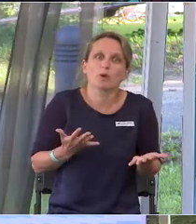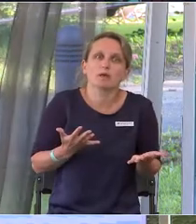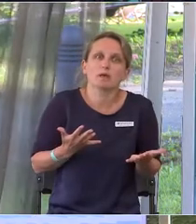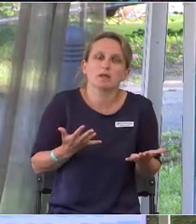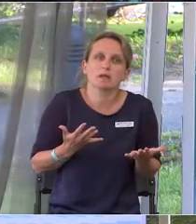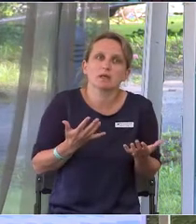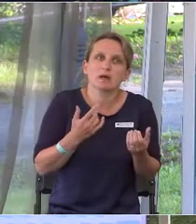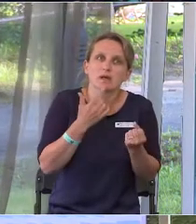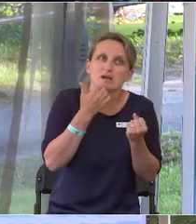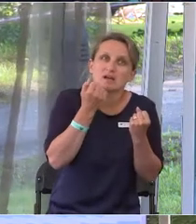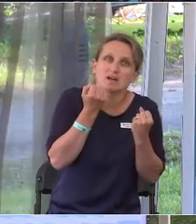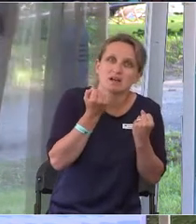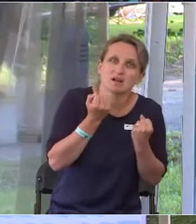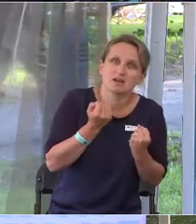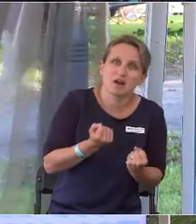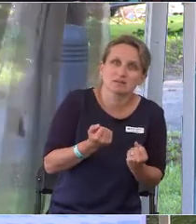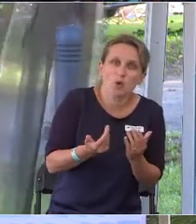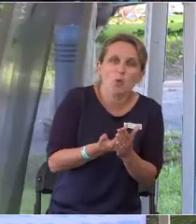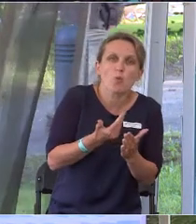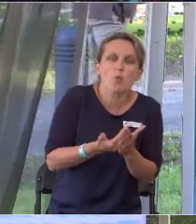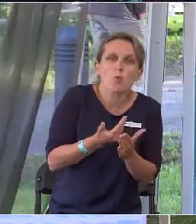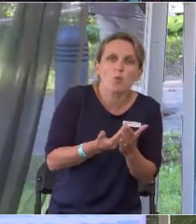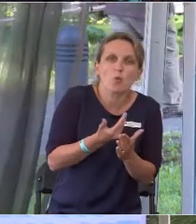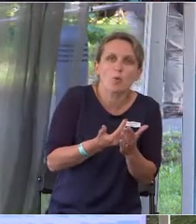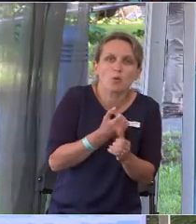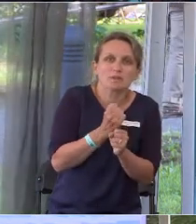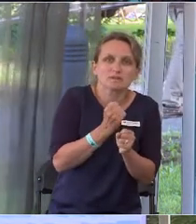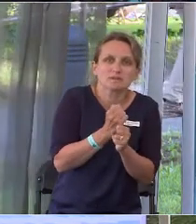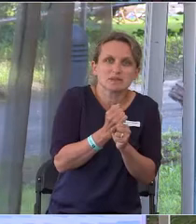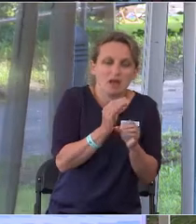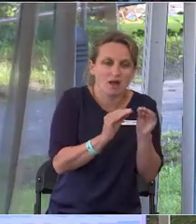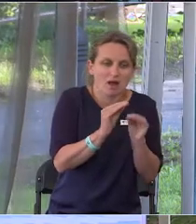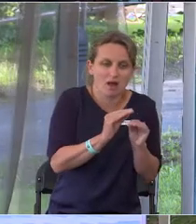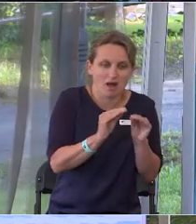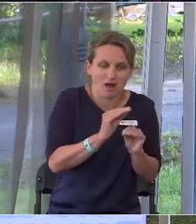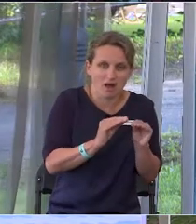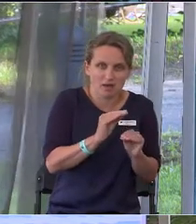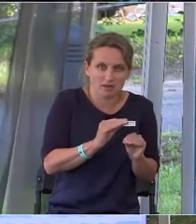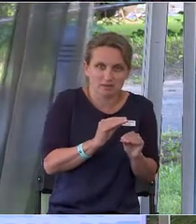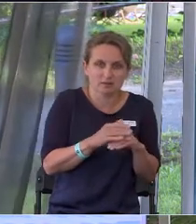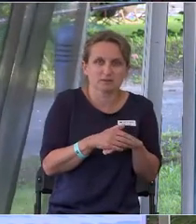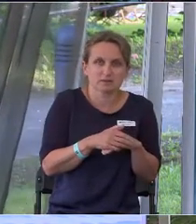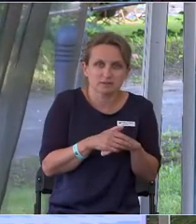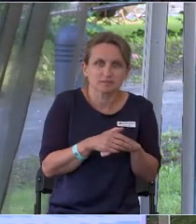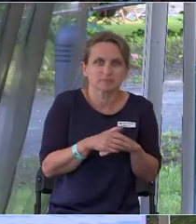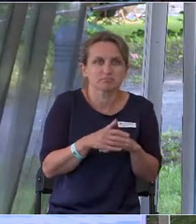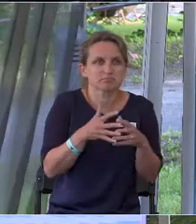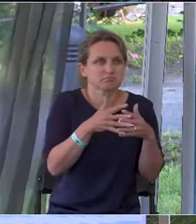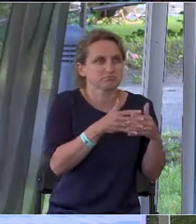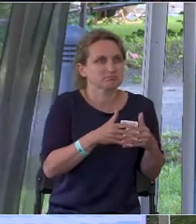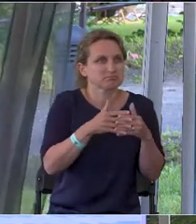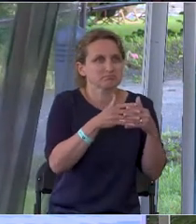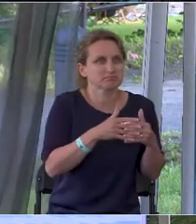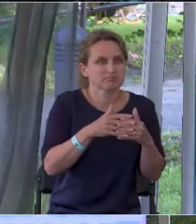to make and to deliver on the news. For instance, because in USA, presidential elections and so on,